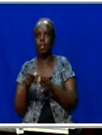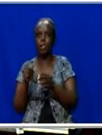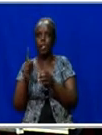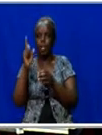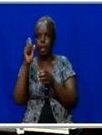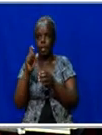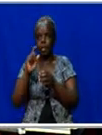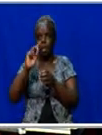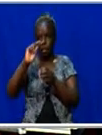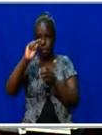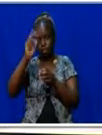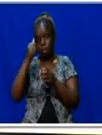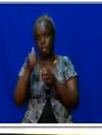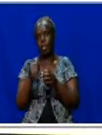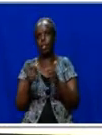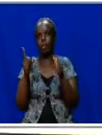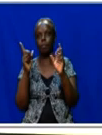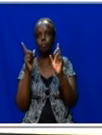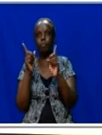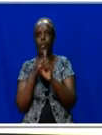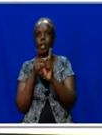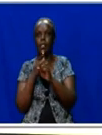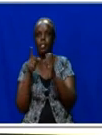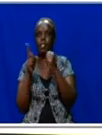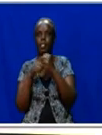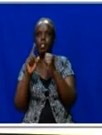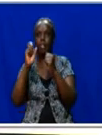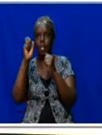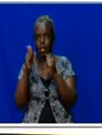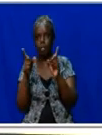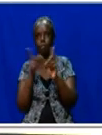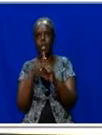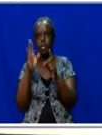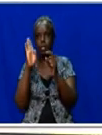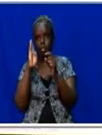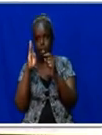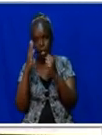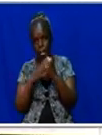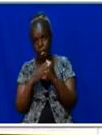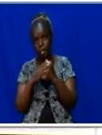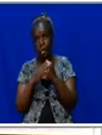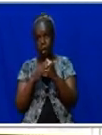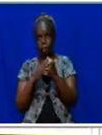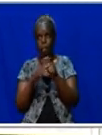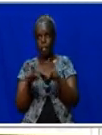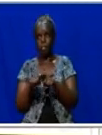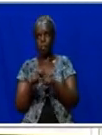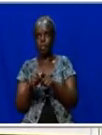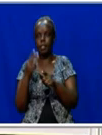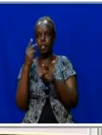plus 6x plus 9 is given by x plus 3 times x plus 3,